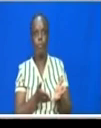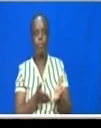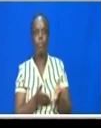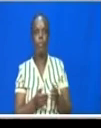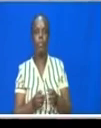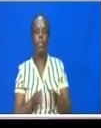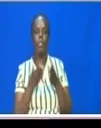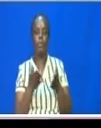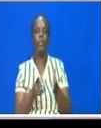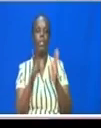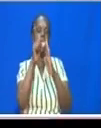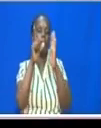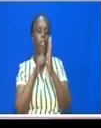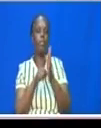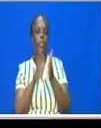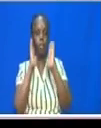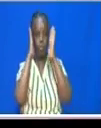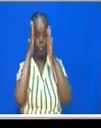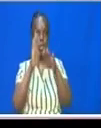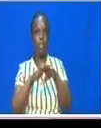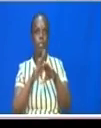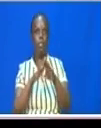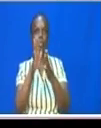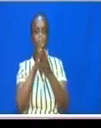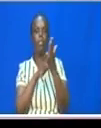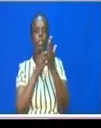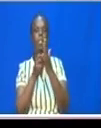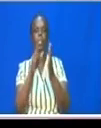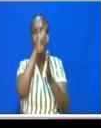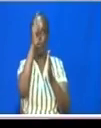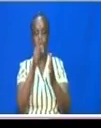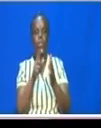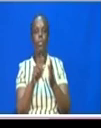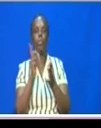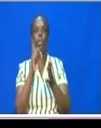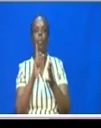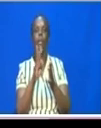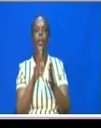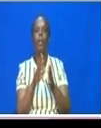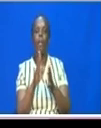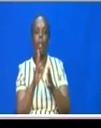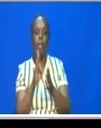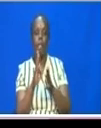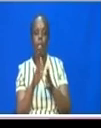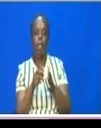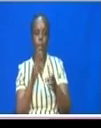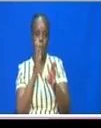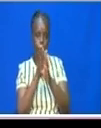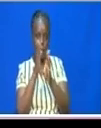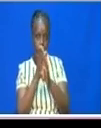In our today's lesson, we are going to focus on the structured questions, whereby we are going to be